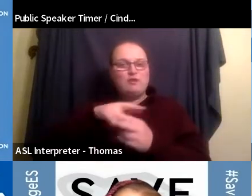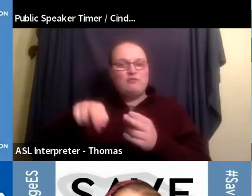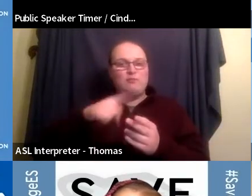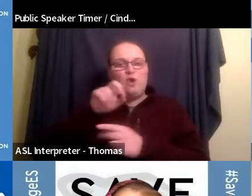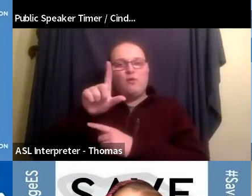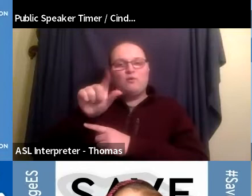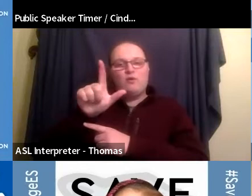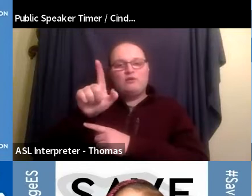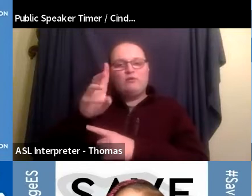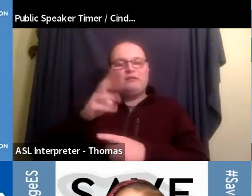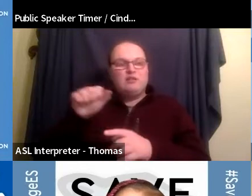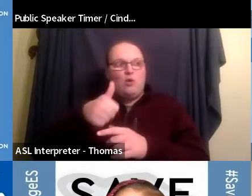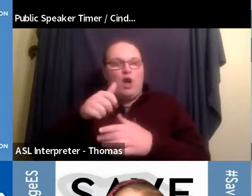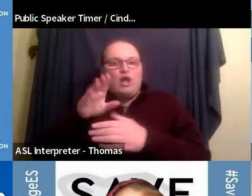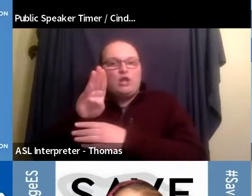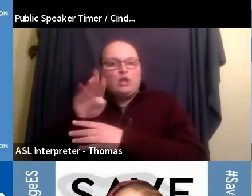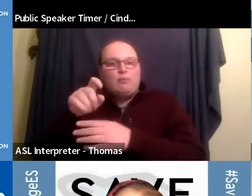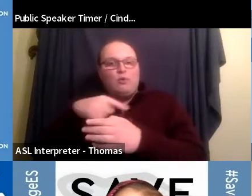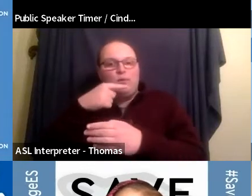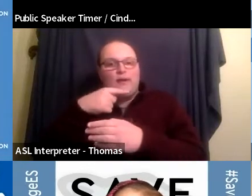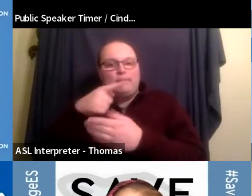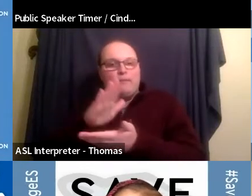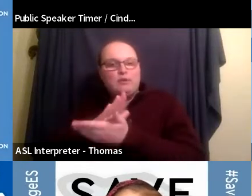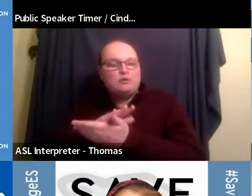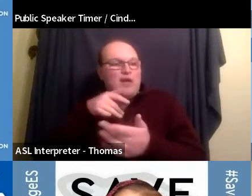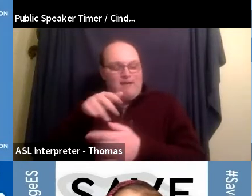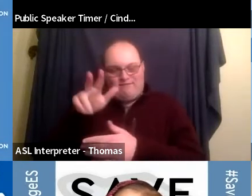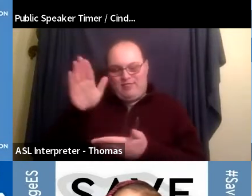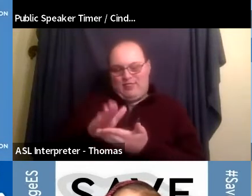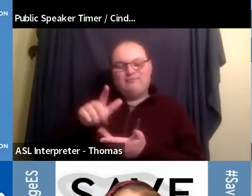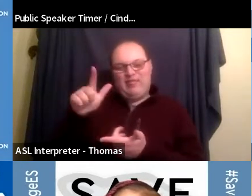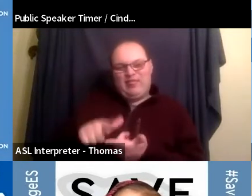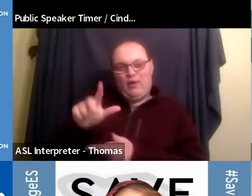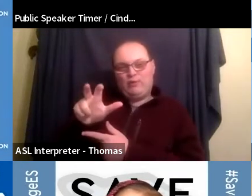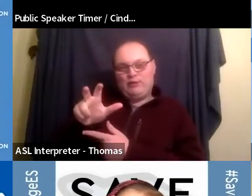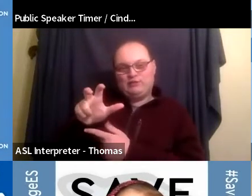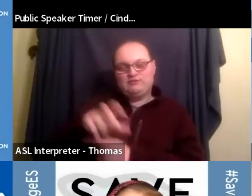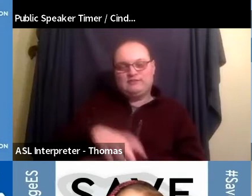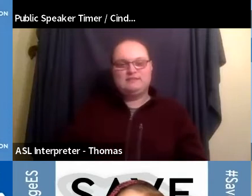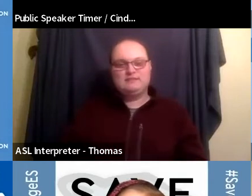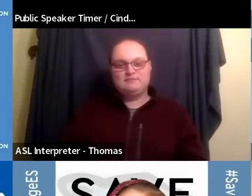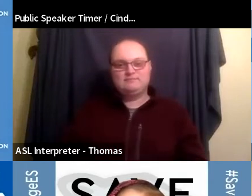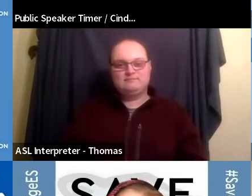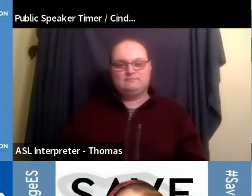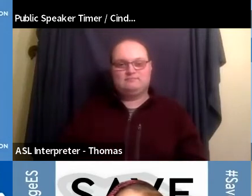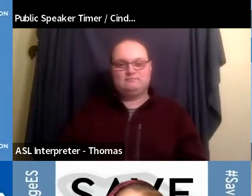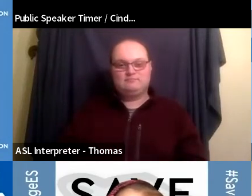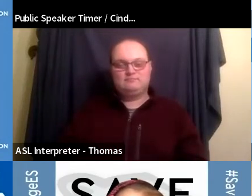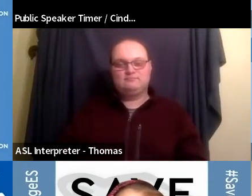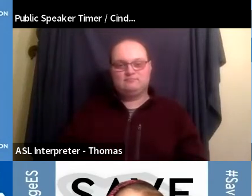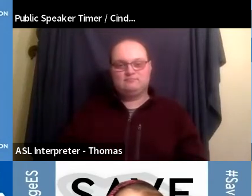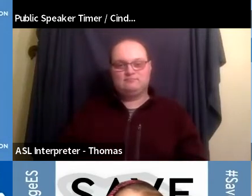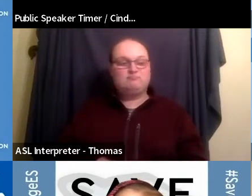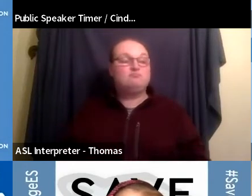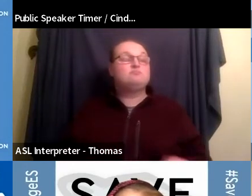other Bowie-based public schools were in the low 300s. There is currently a 16-student difference between the second